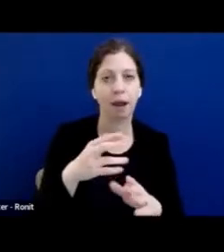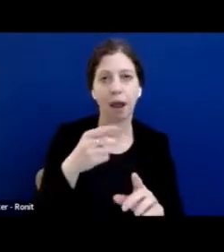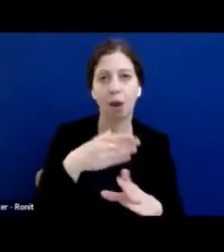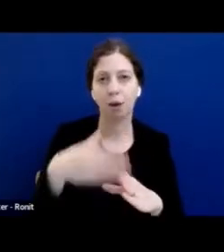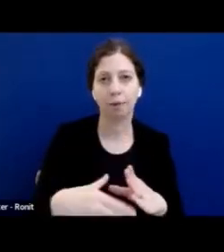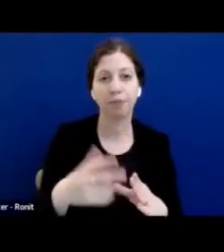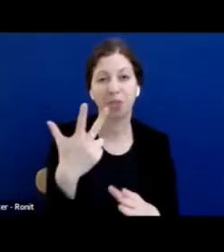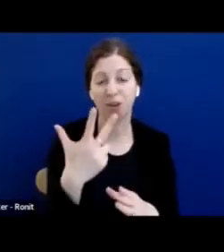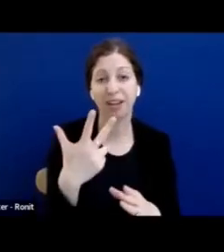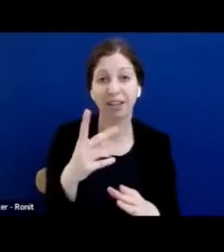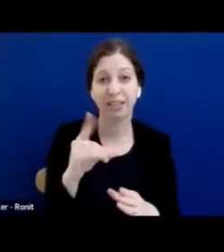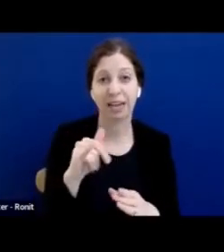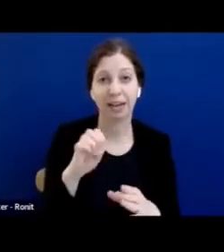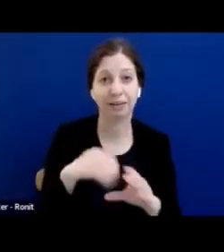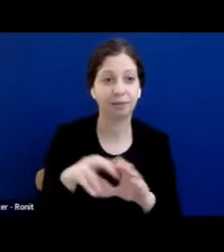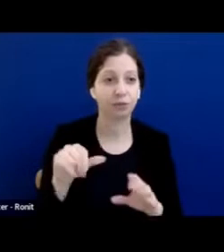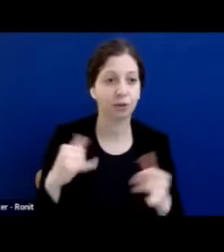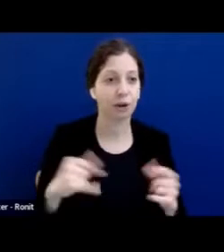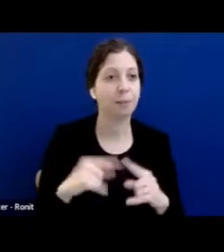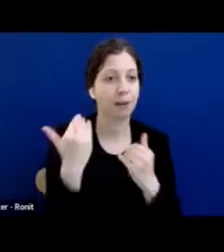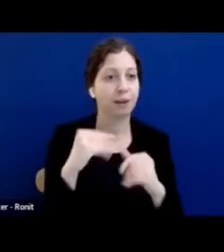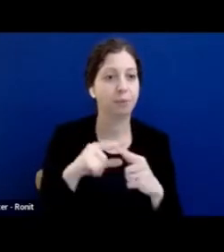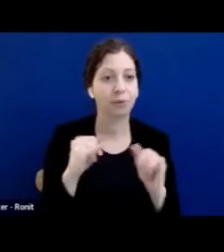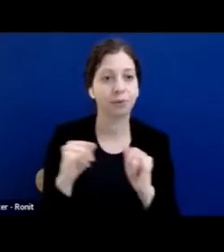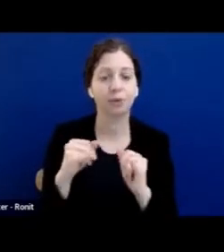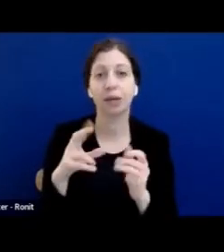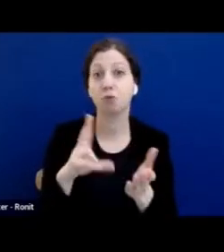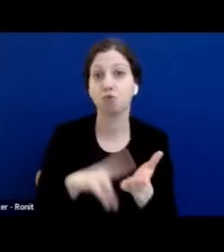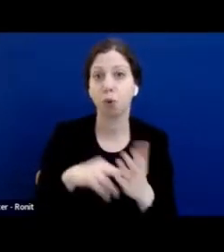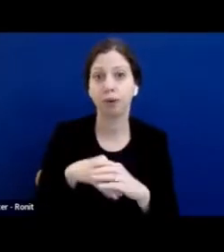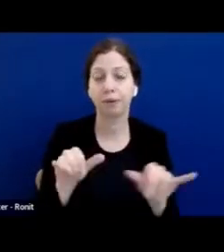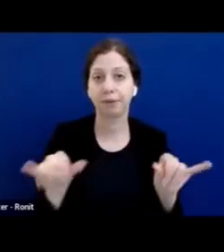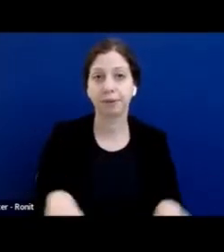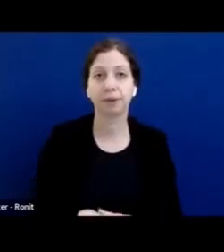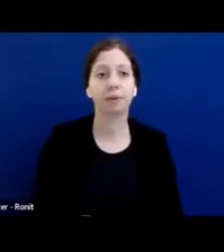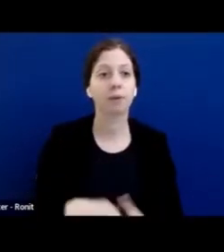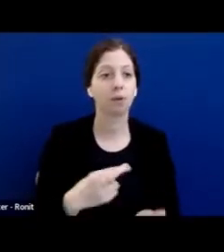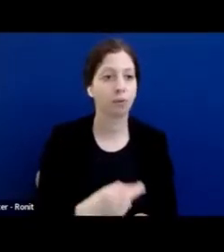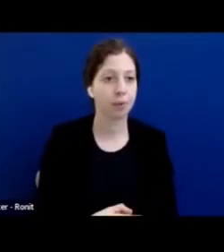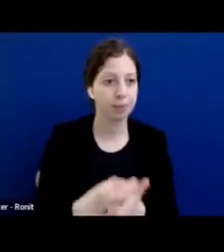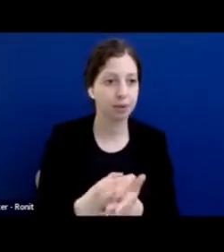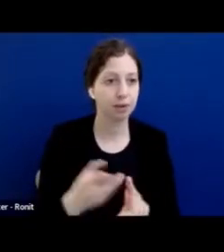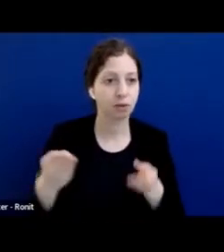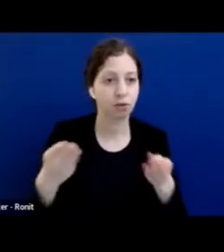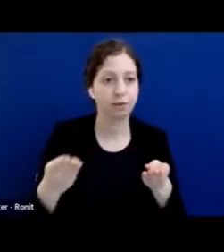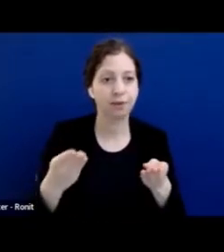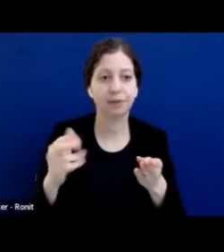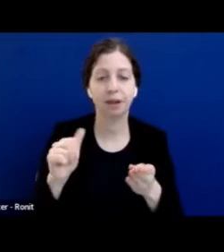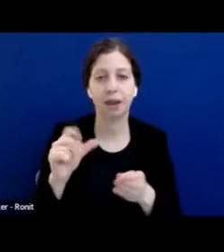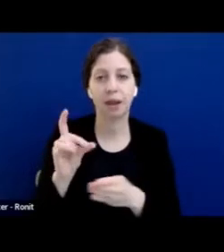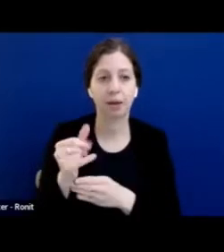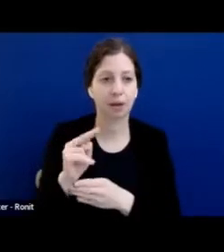right now, but it's limited to individuals enrolled in that system. The Rehabilitation Services Administration,